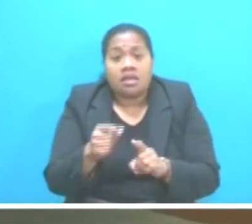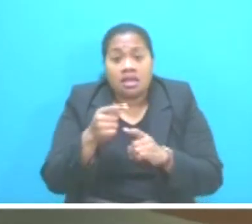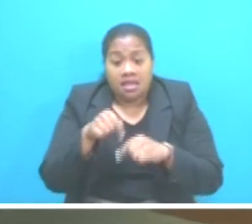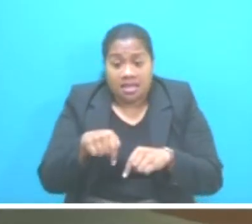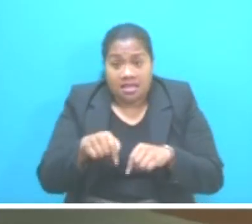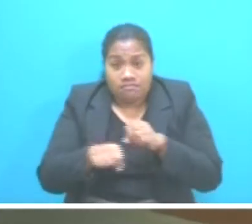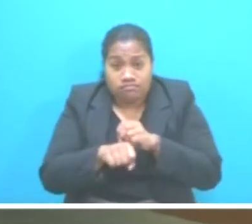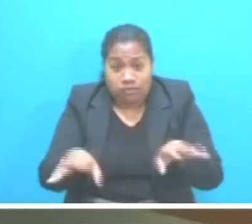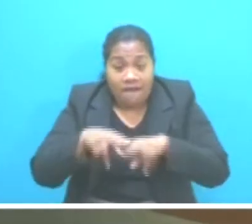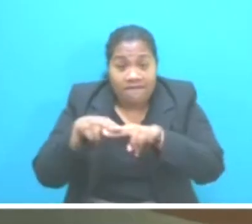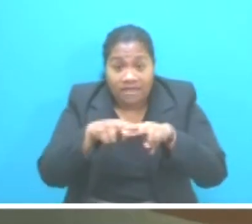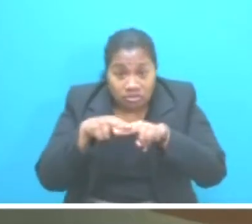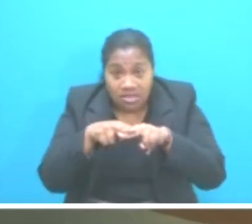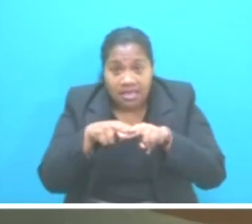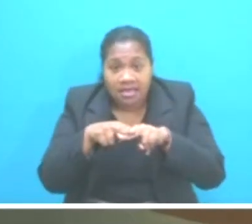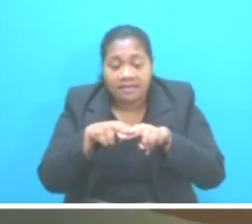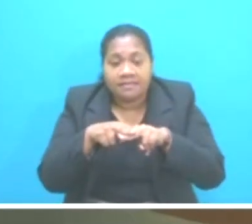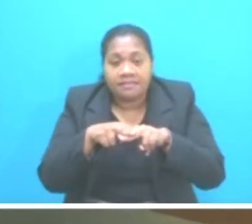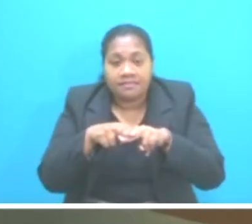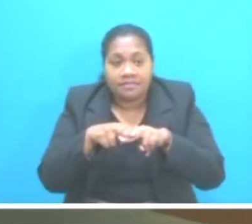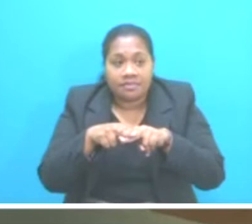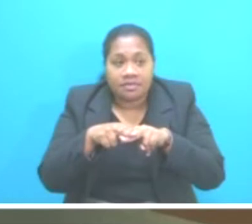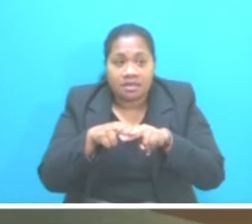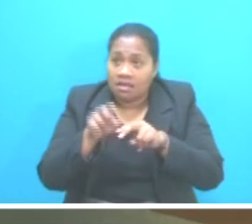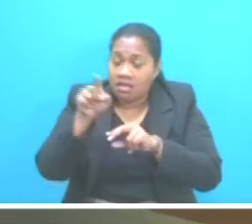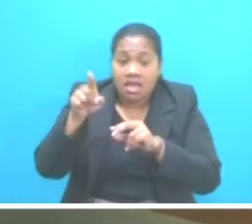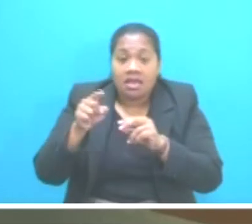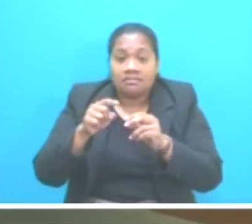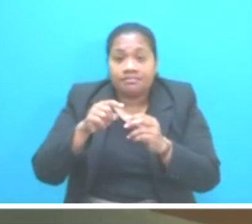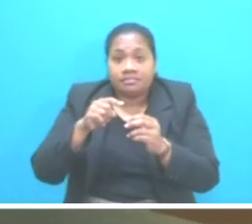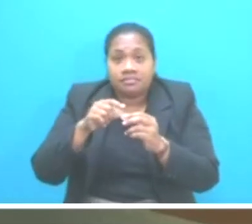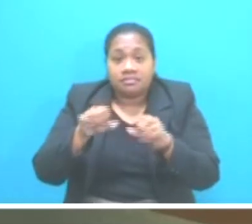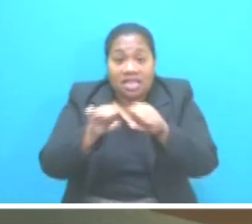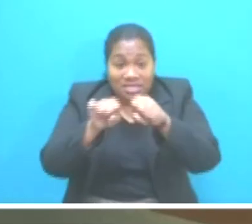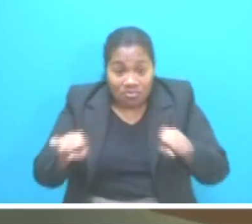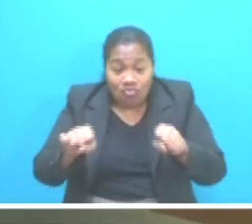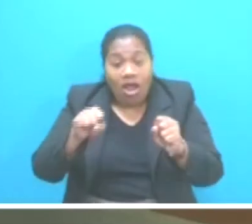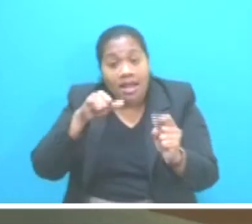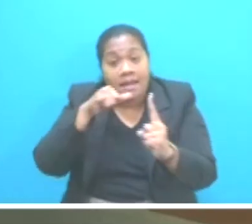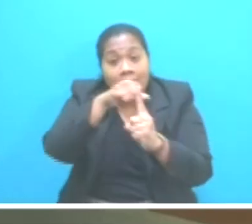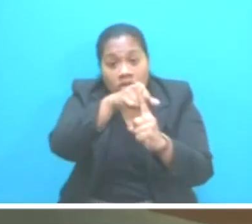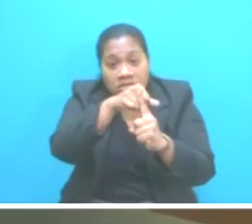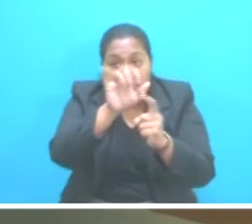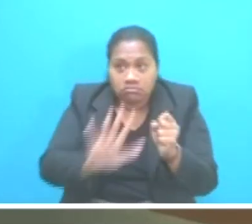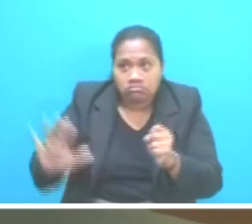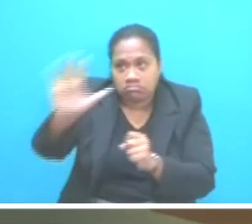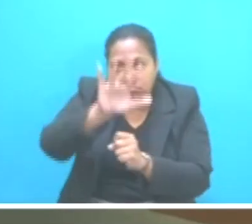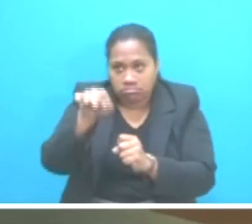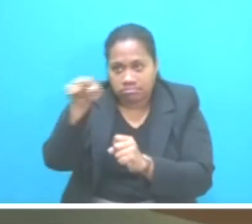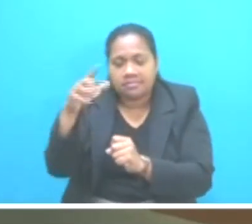remains restricted to the Serua and Namosi subdivision. Still, I urge every Fijian family to